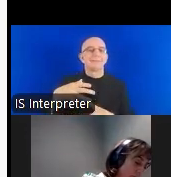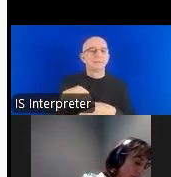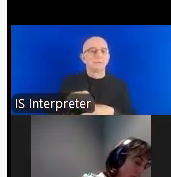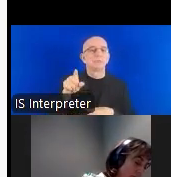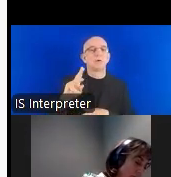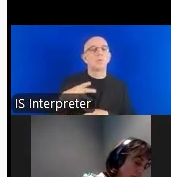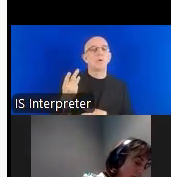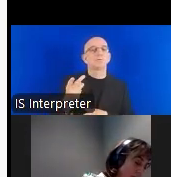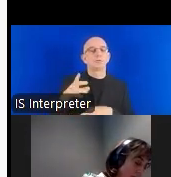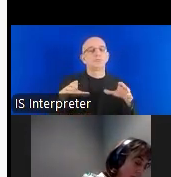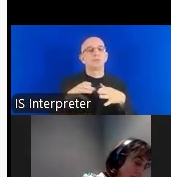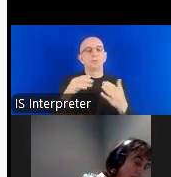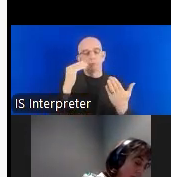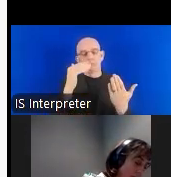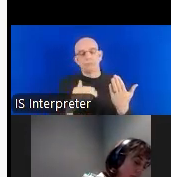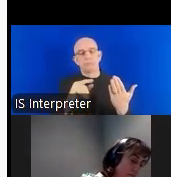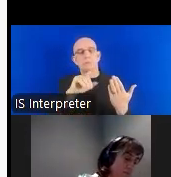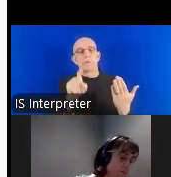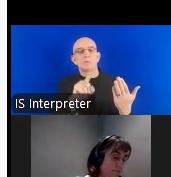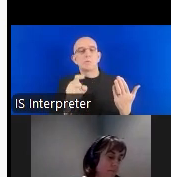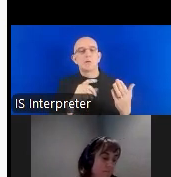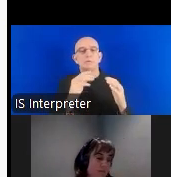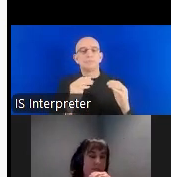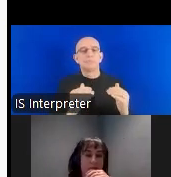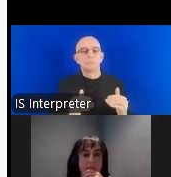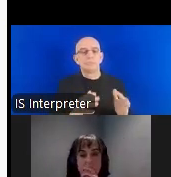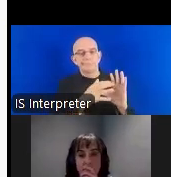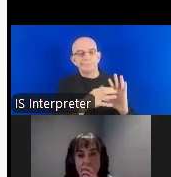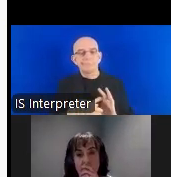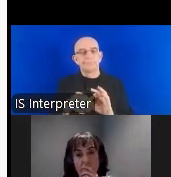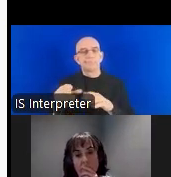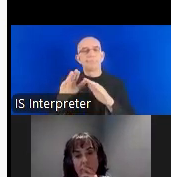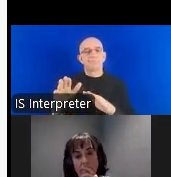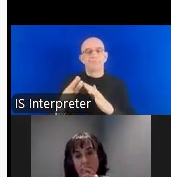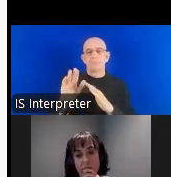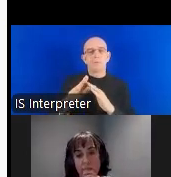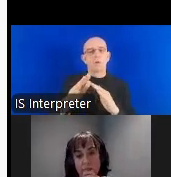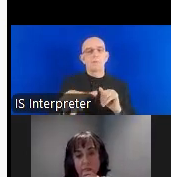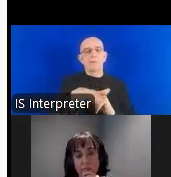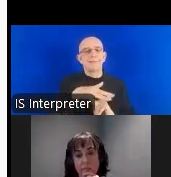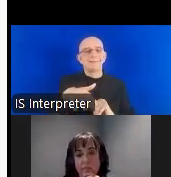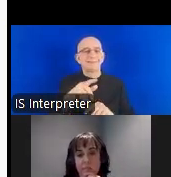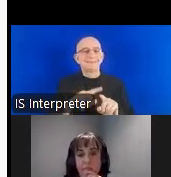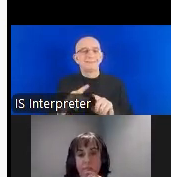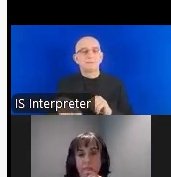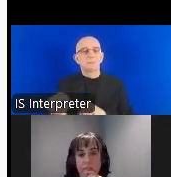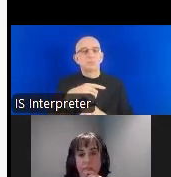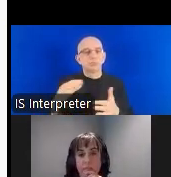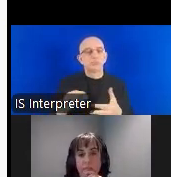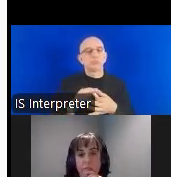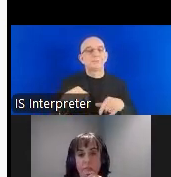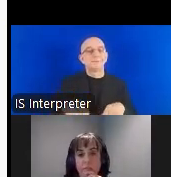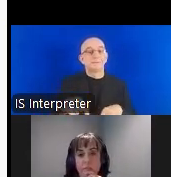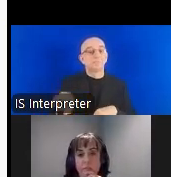disability-related barriers to education into our school-level needs assessment question banks. As